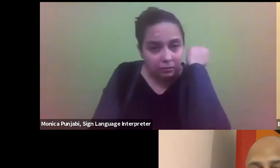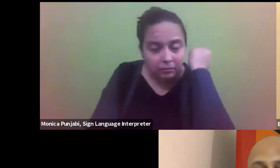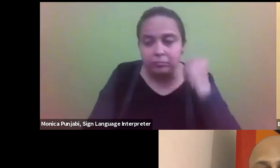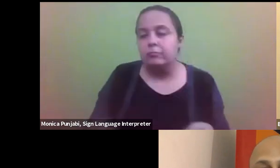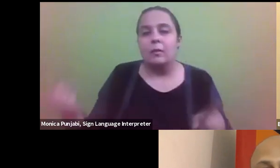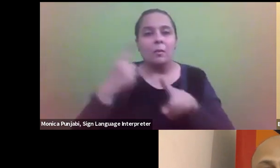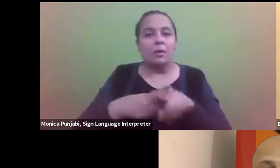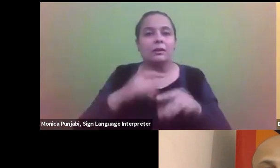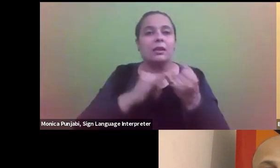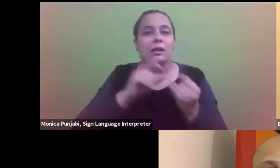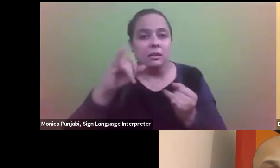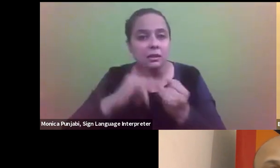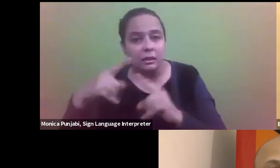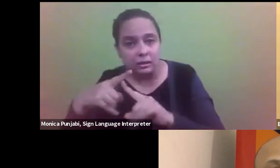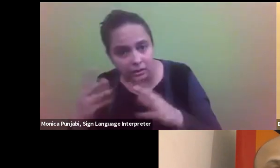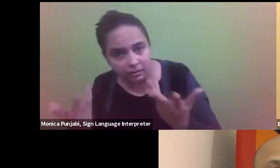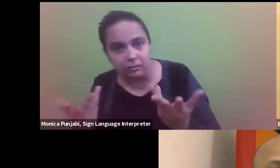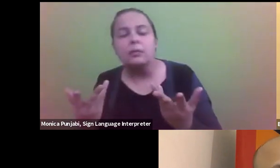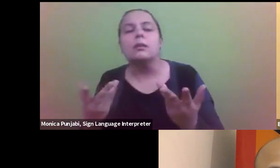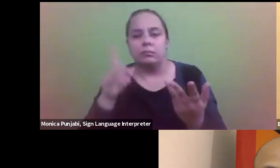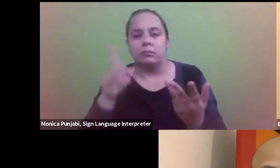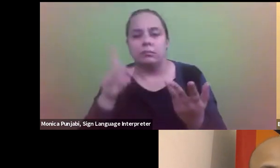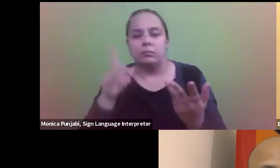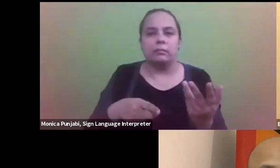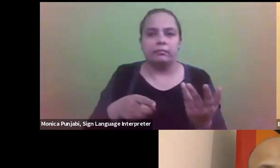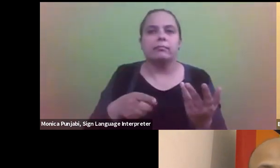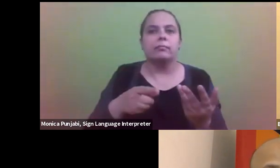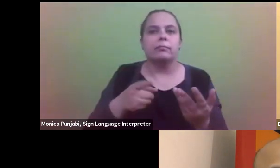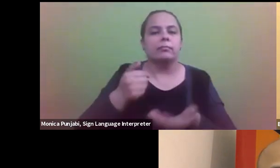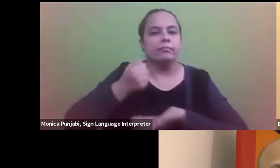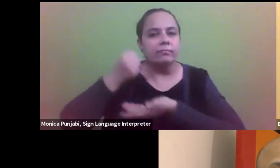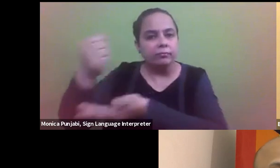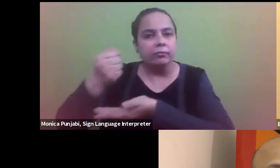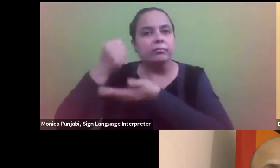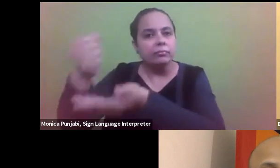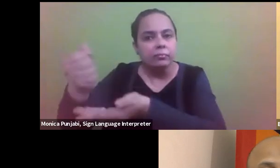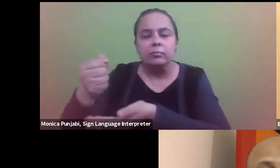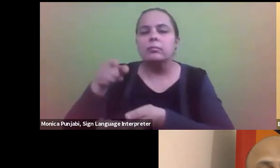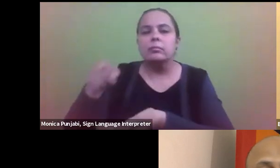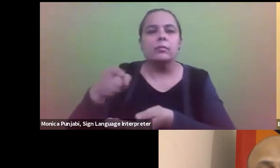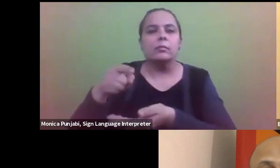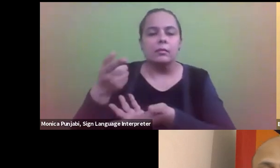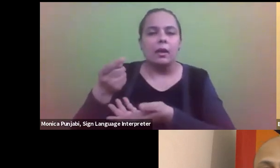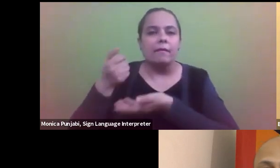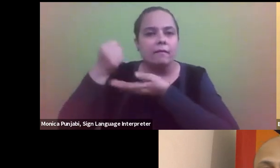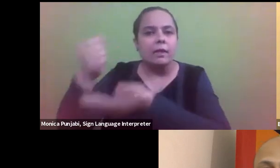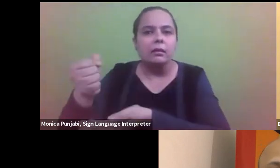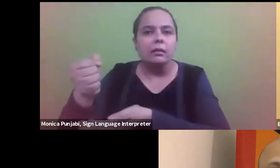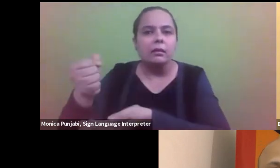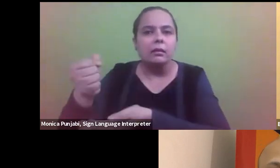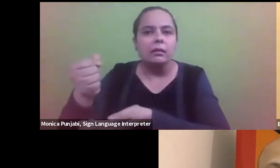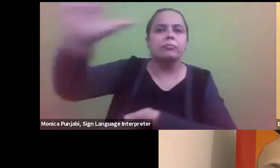and Lesbian Chamber of Commerce, Equal Asia Foundation, Disability in, and other local and global networks, because we feel